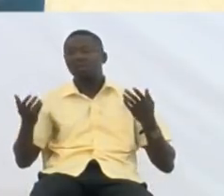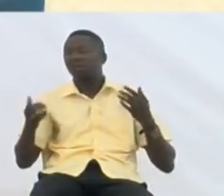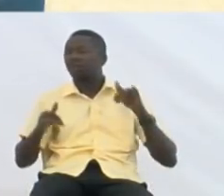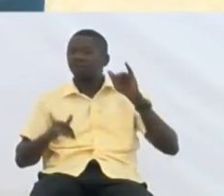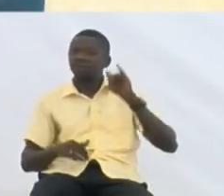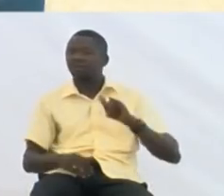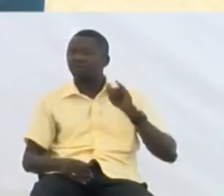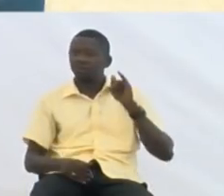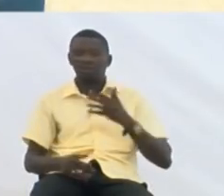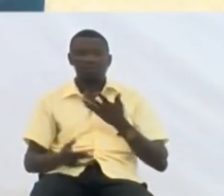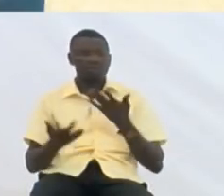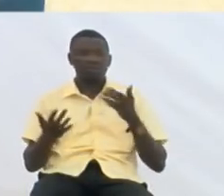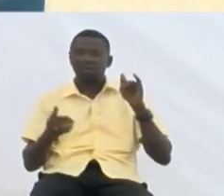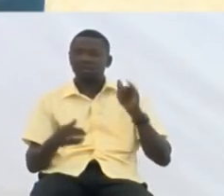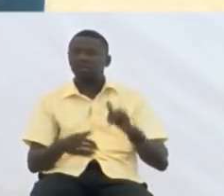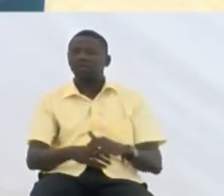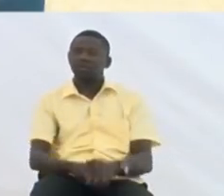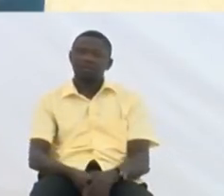times.